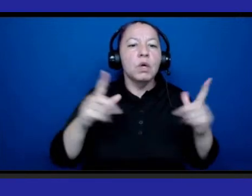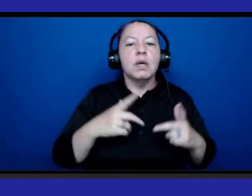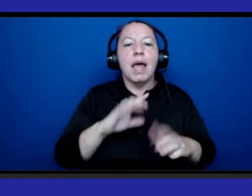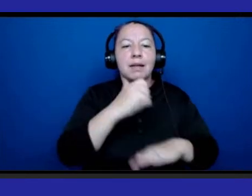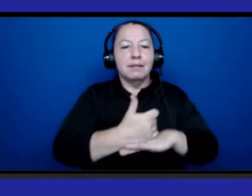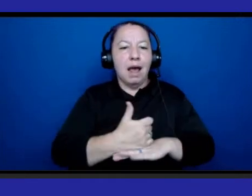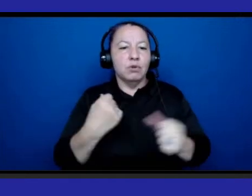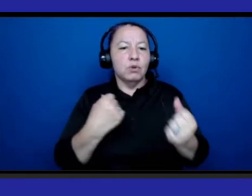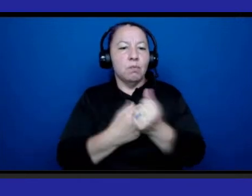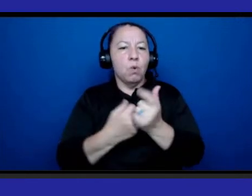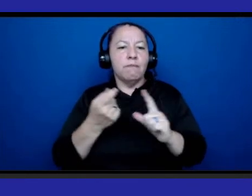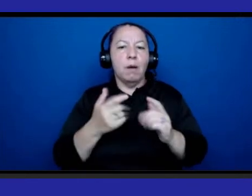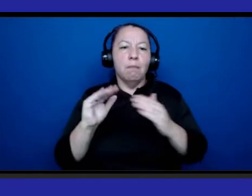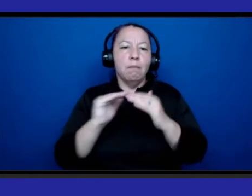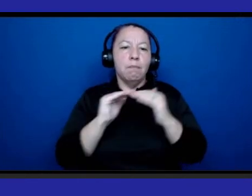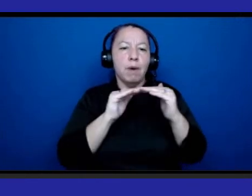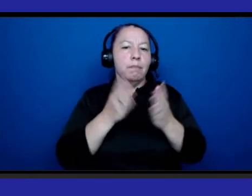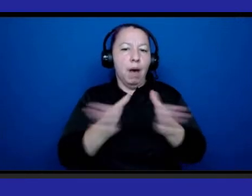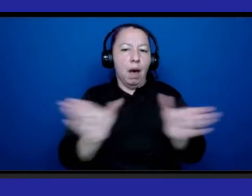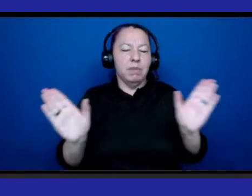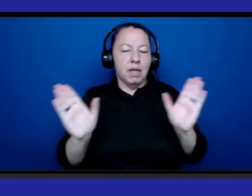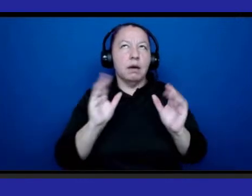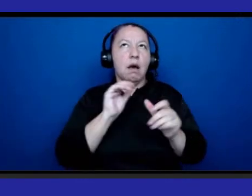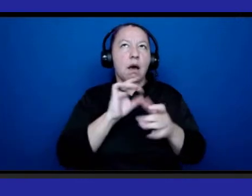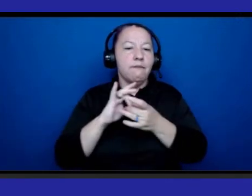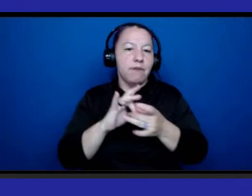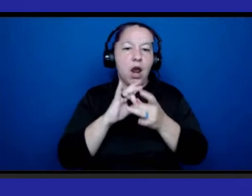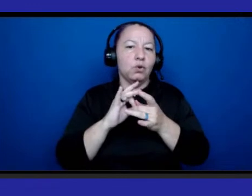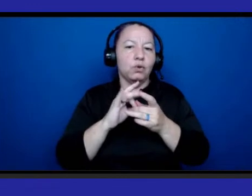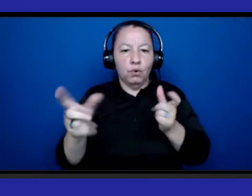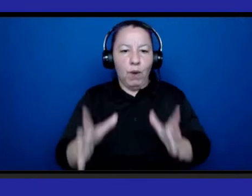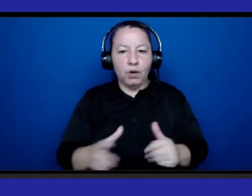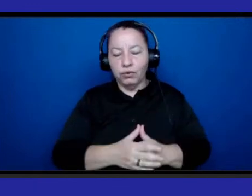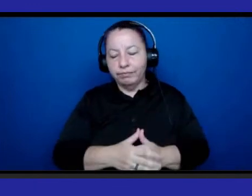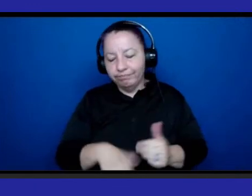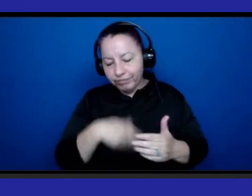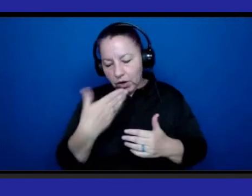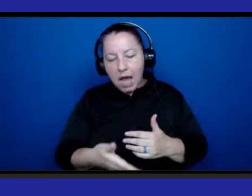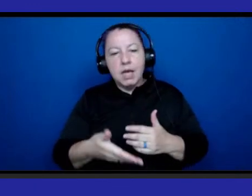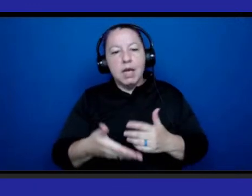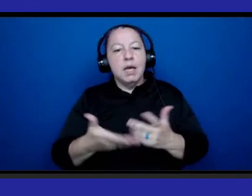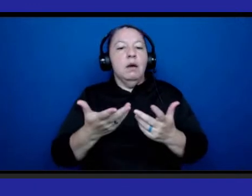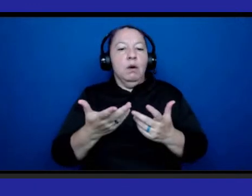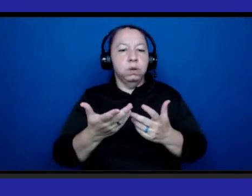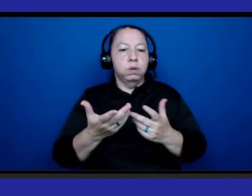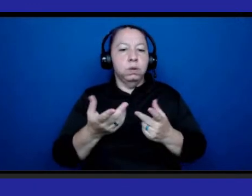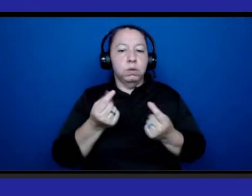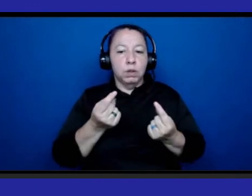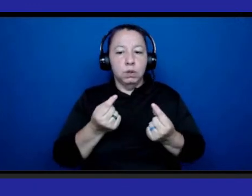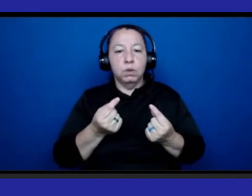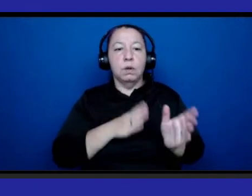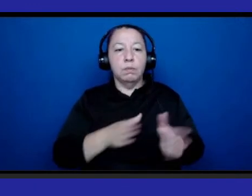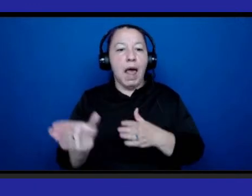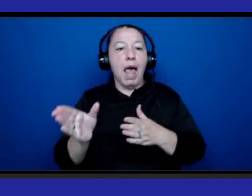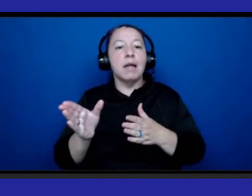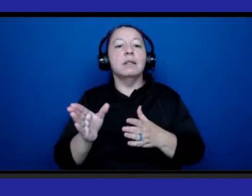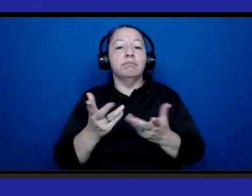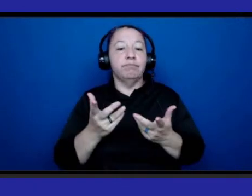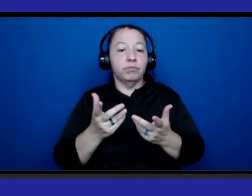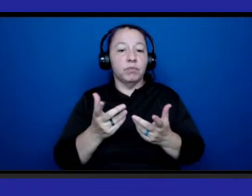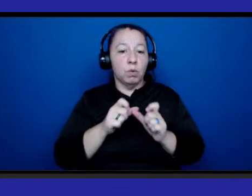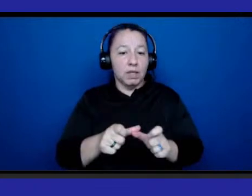affairs directors. Our following initiative as well to continue is our What is